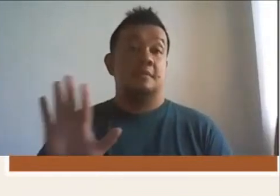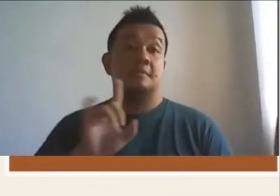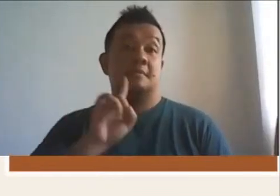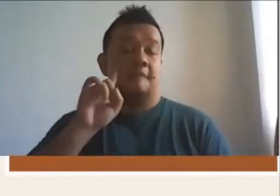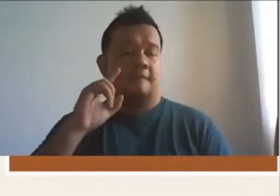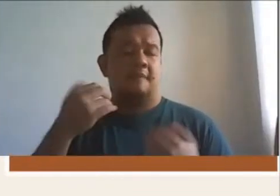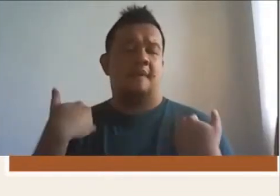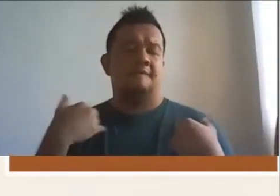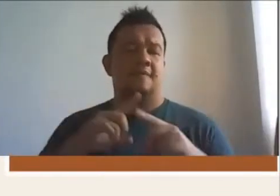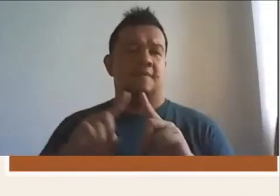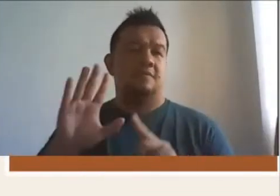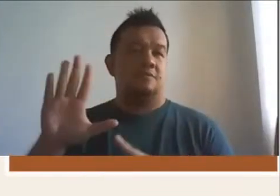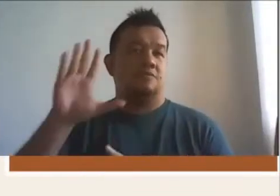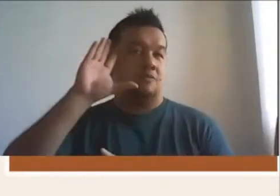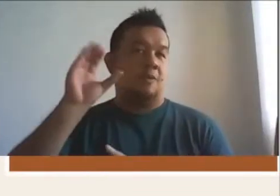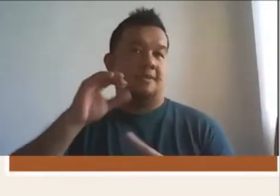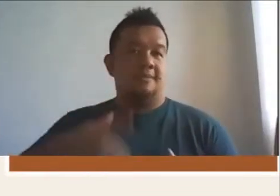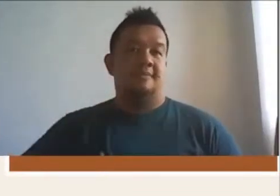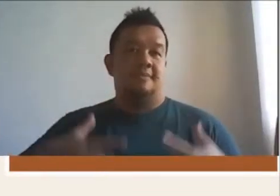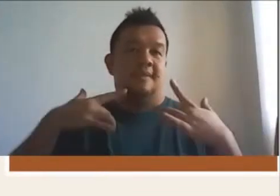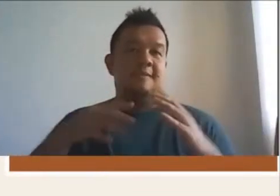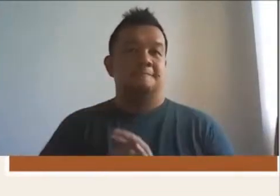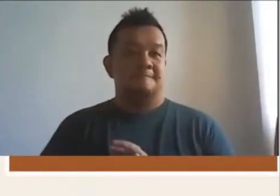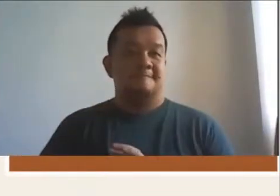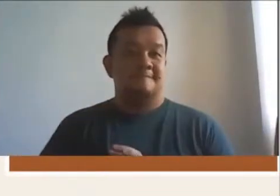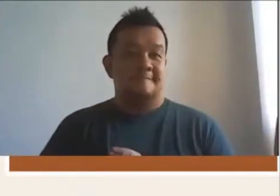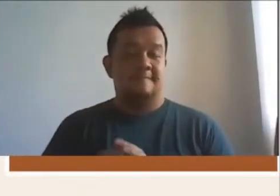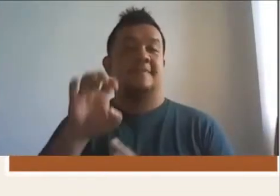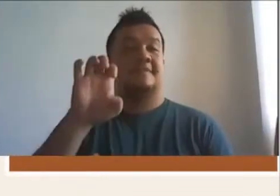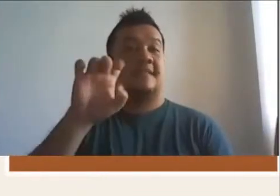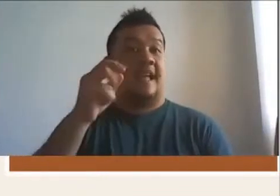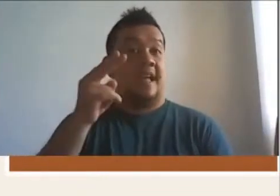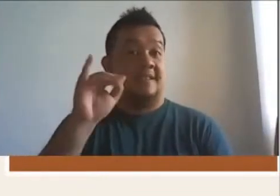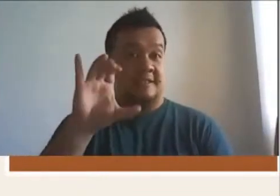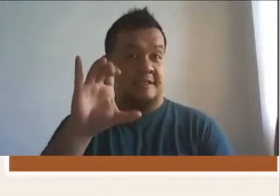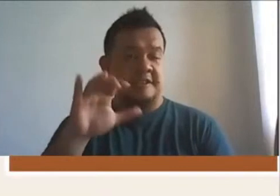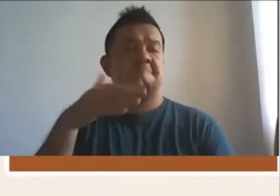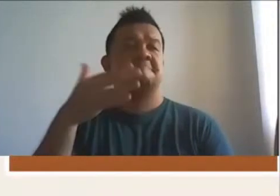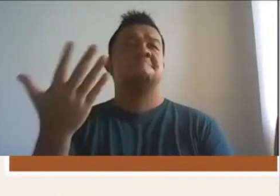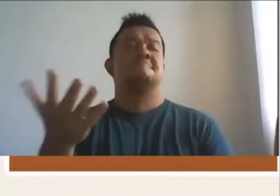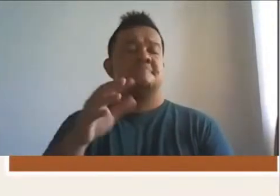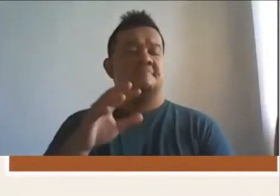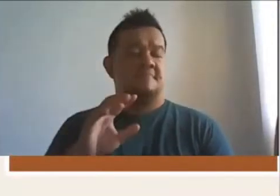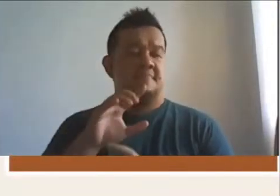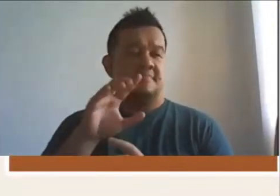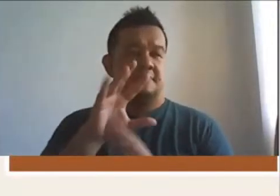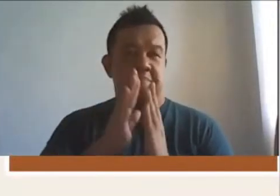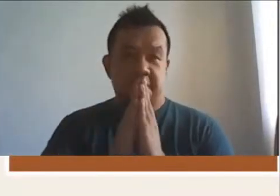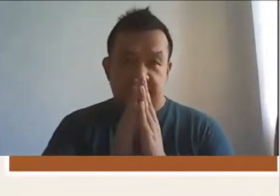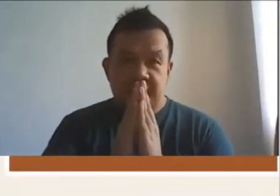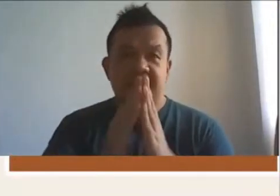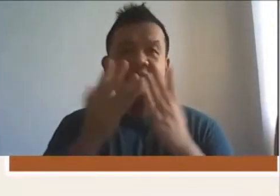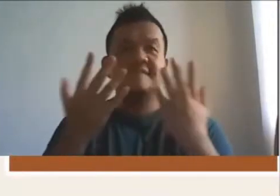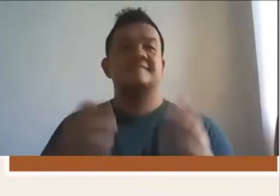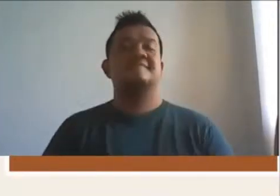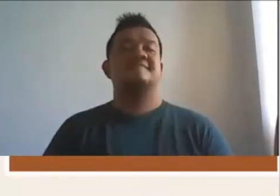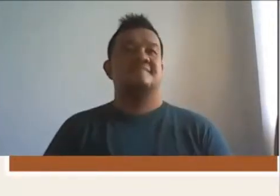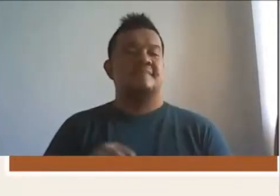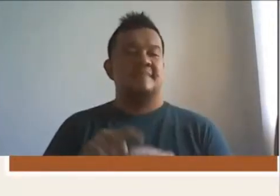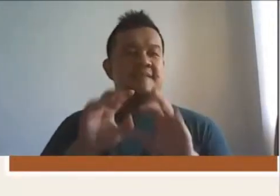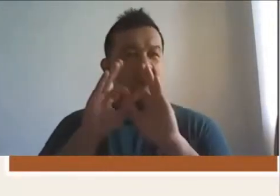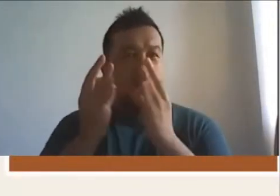in terms of ethics, in praying, religion, and family, we actually lead a unique way of